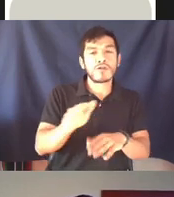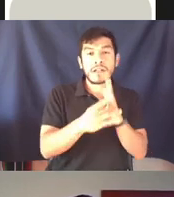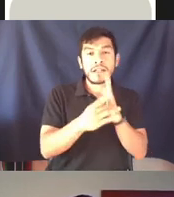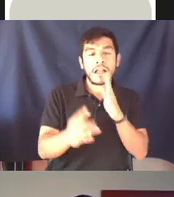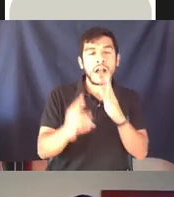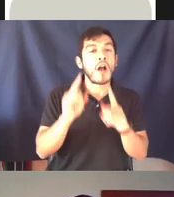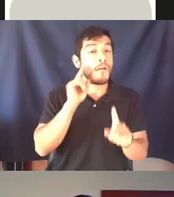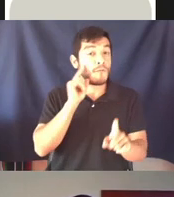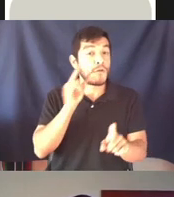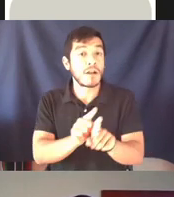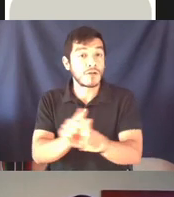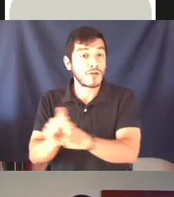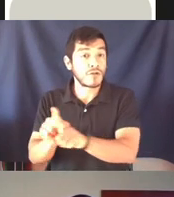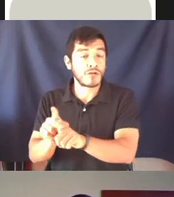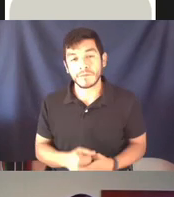slide.